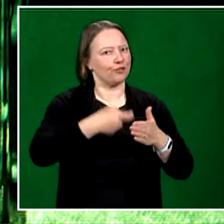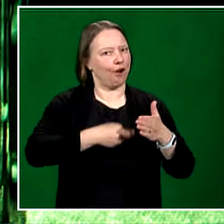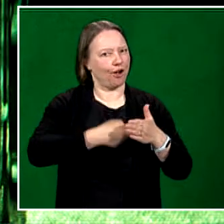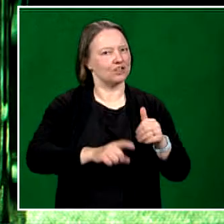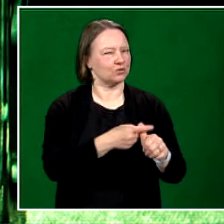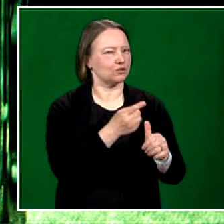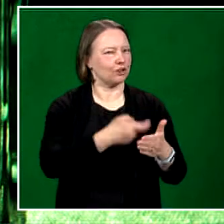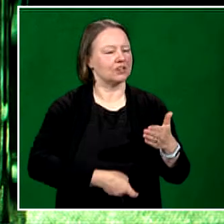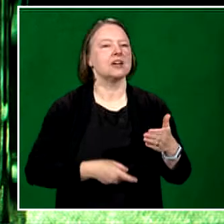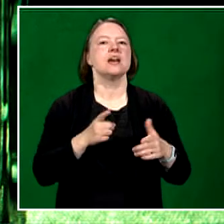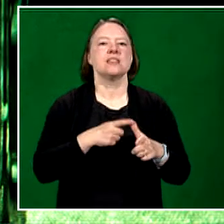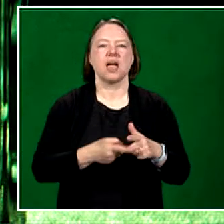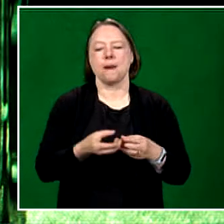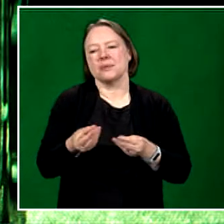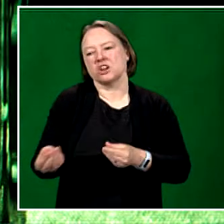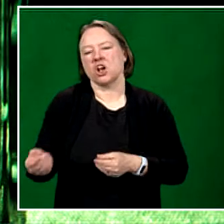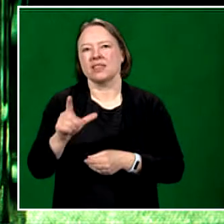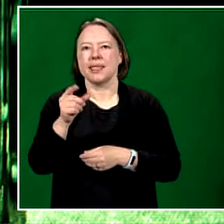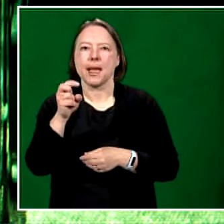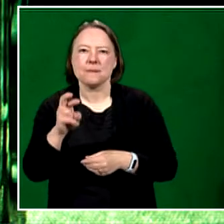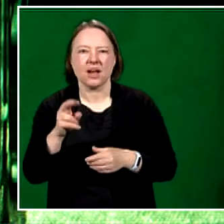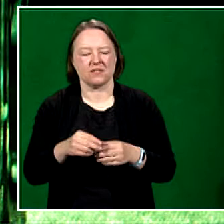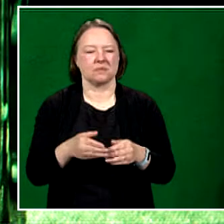and materials will have to spread out throughout time.